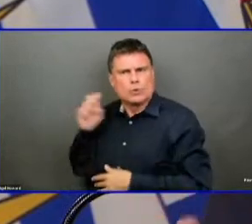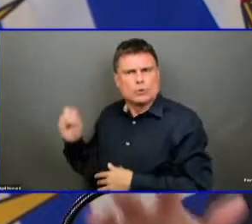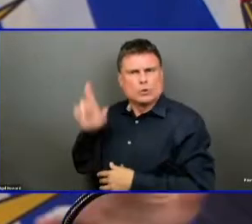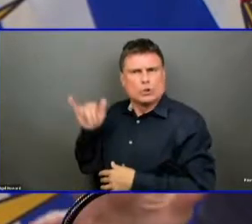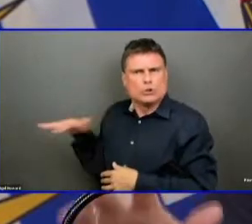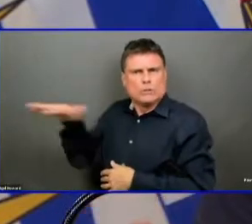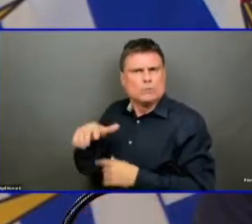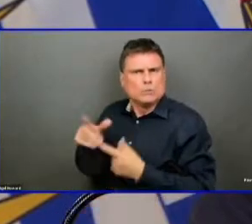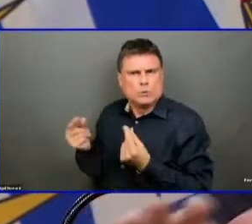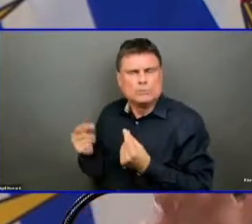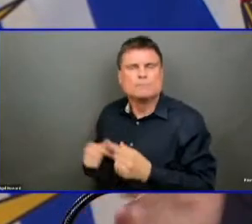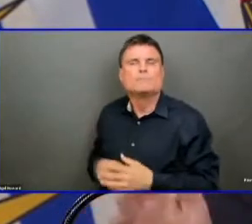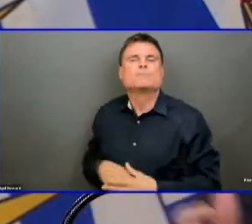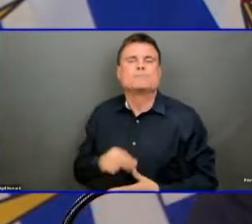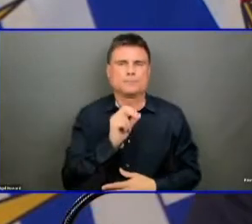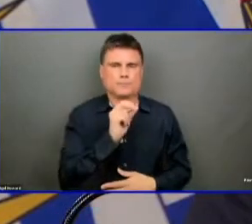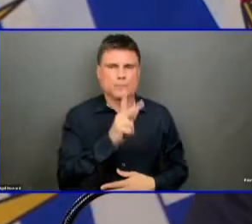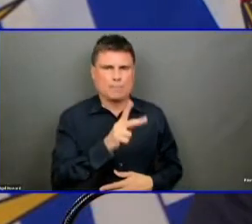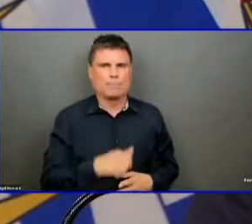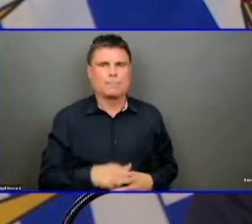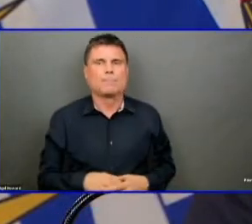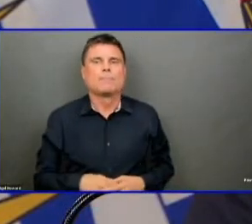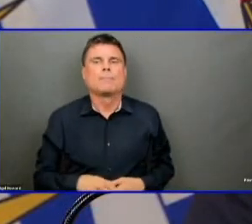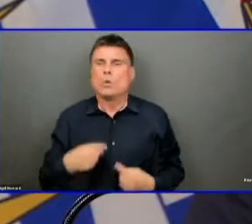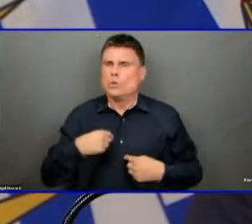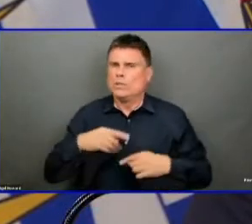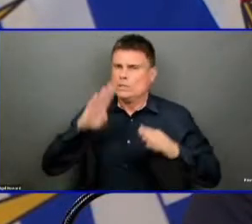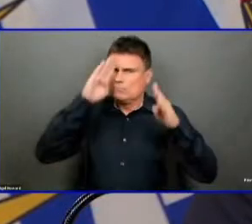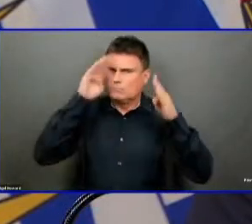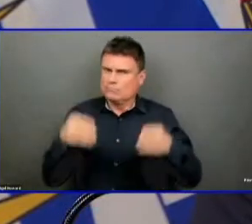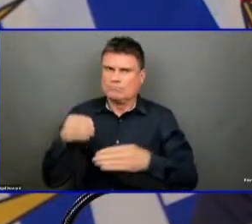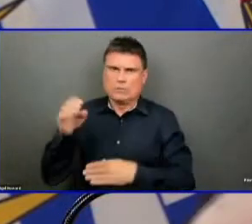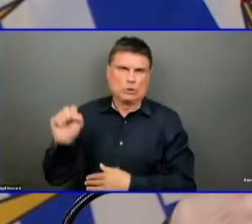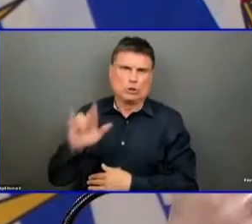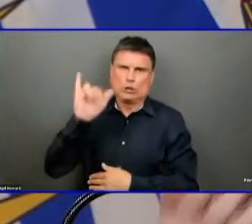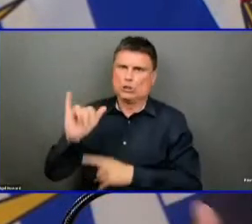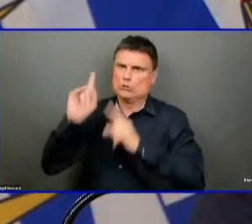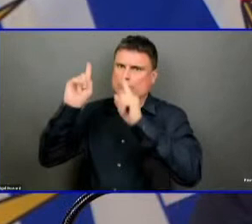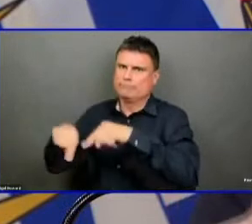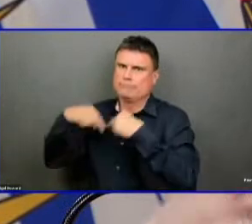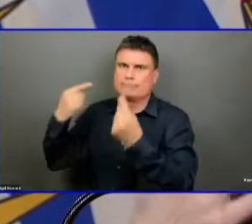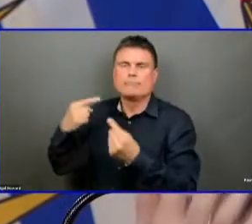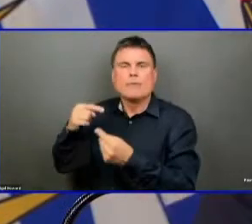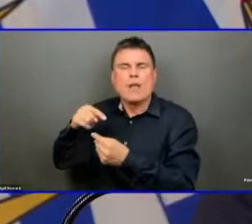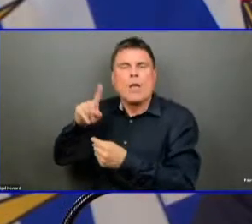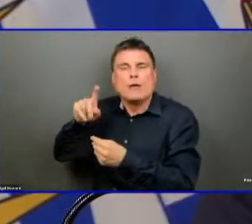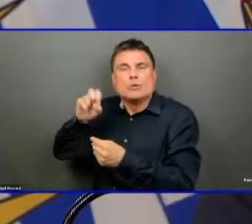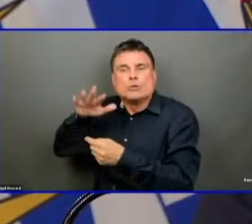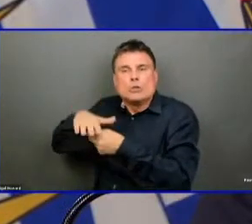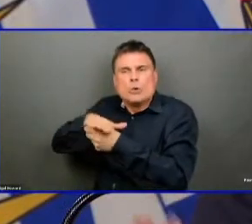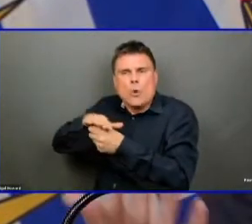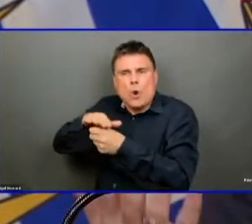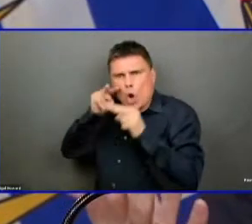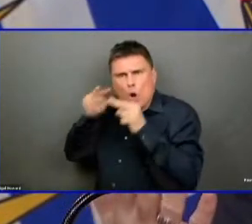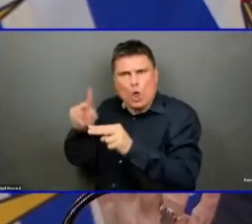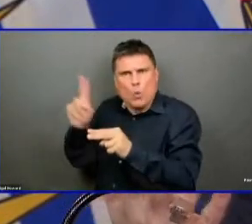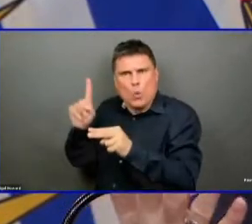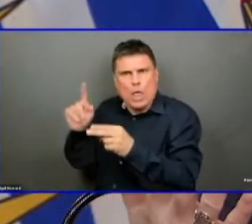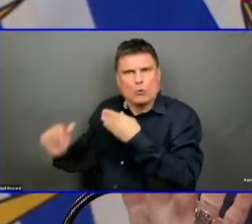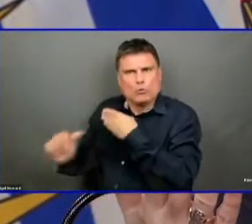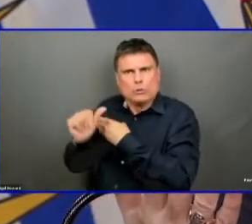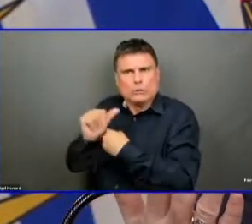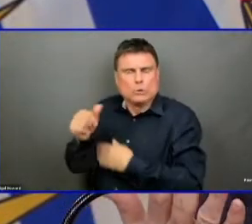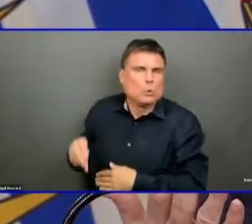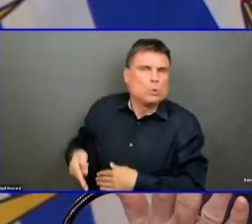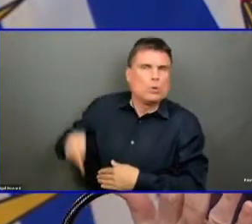targeted to those populations in neighborhoods that are most at risk, and Fraser Health is continuing to work on that. What we've